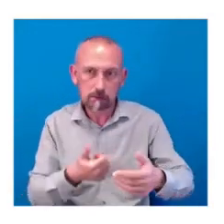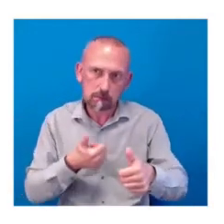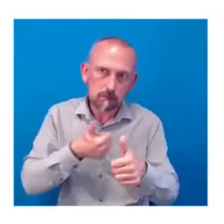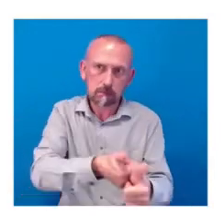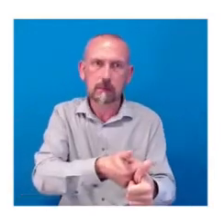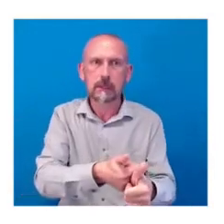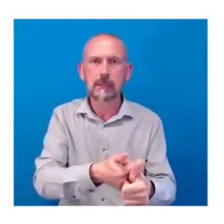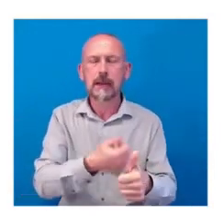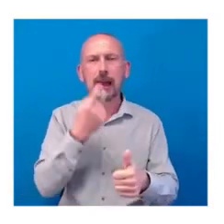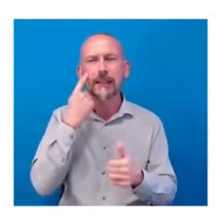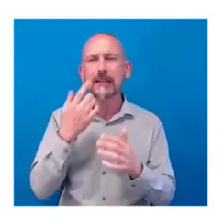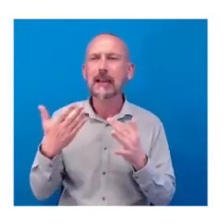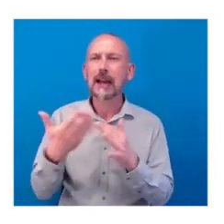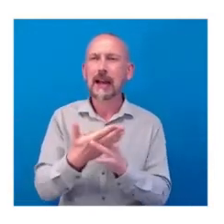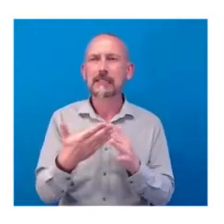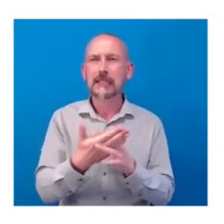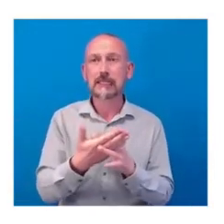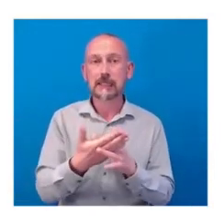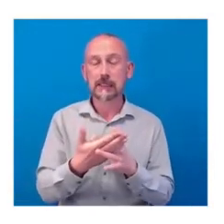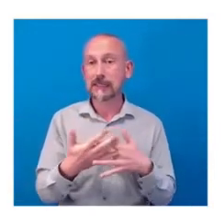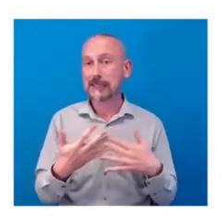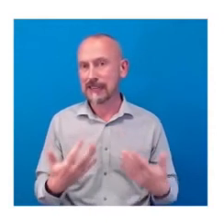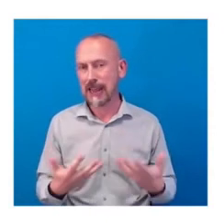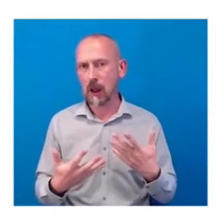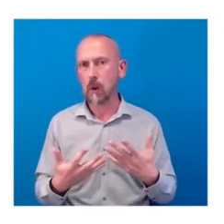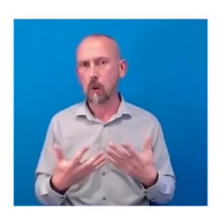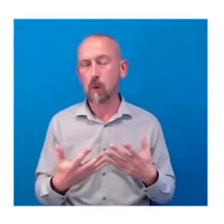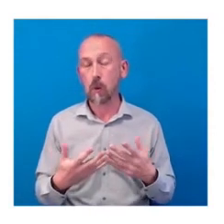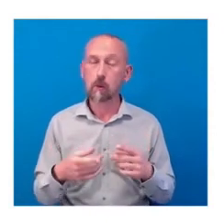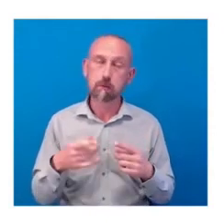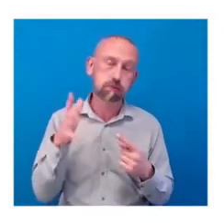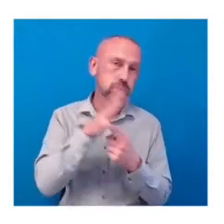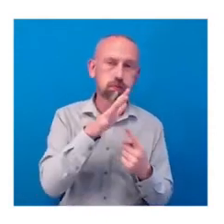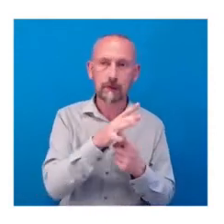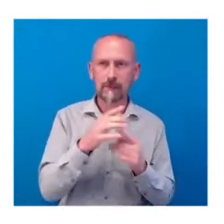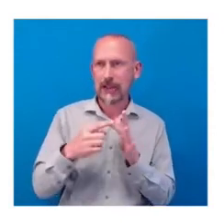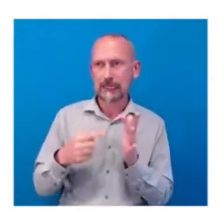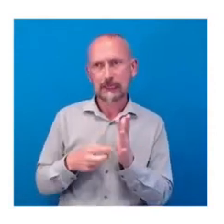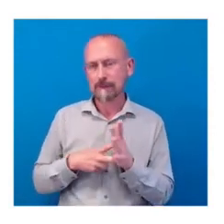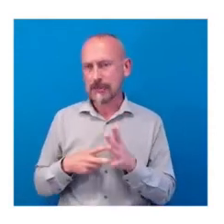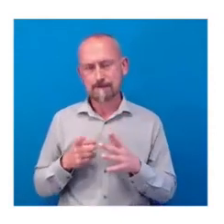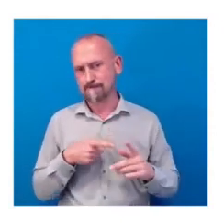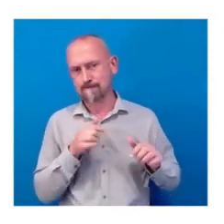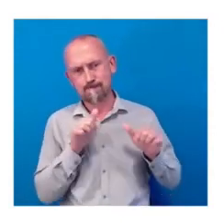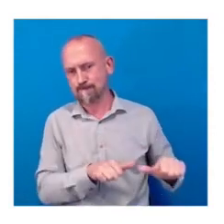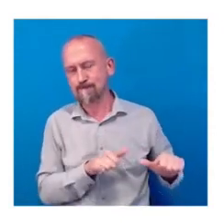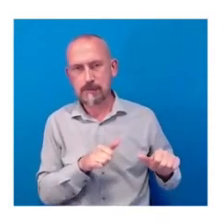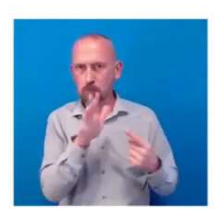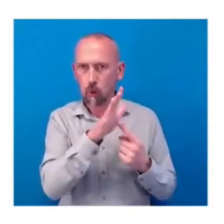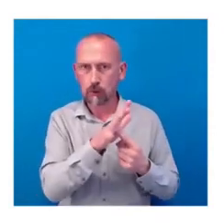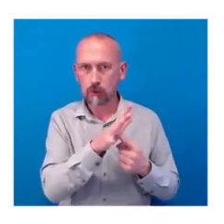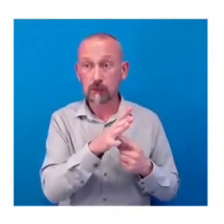accessibility's, you know, ever been higher on the agenda for ITV than it is at the moment. So thank you. Sonali, back to you.